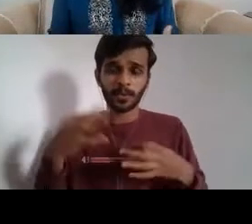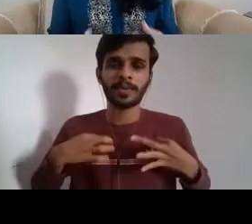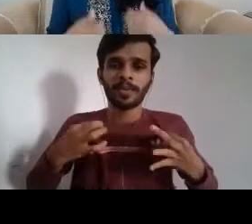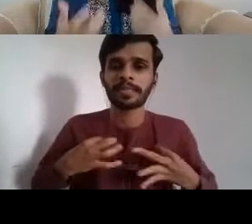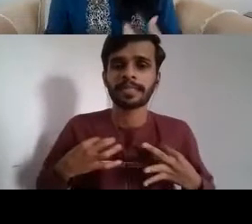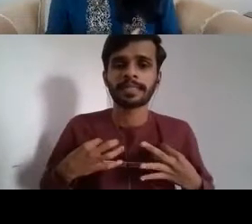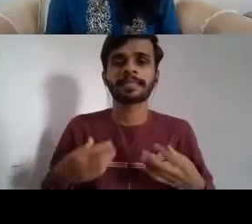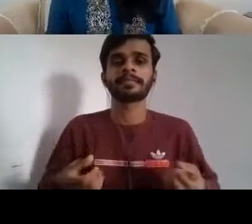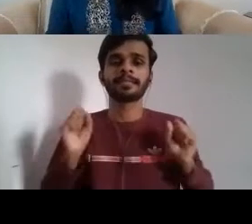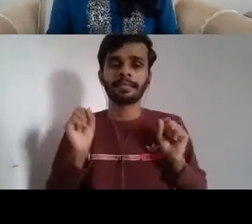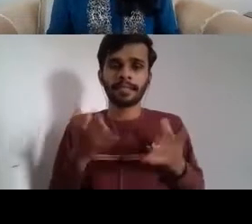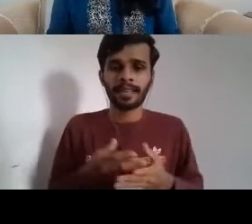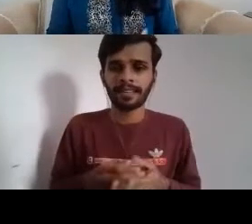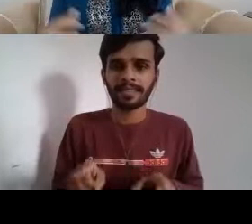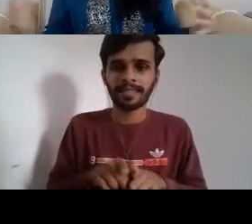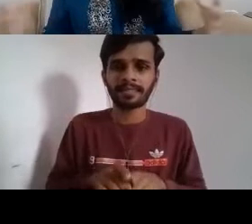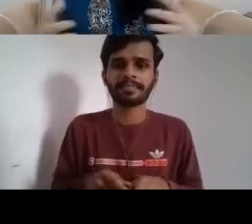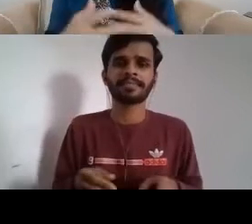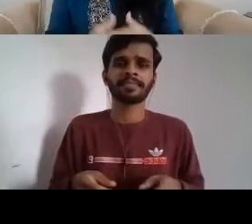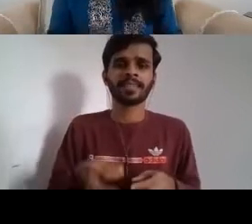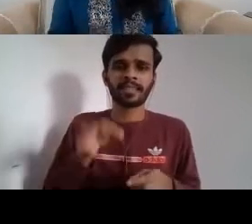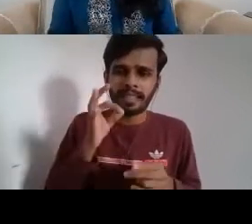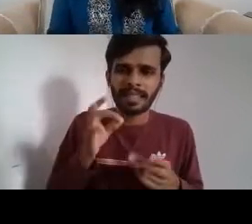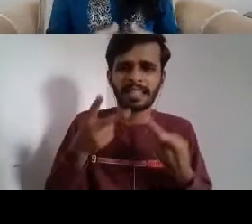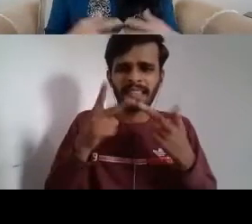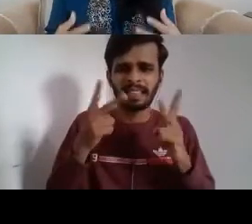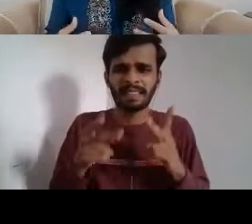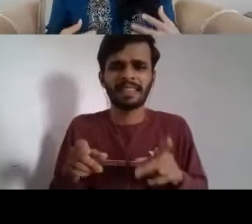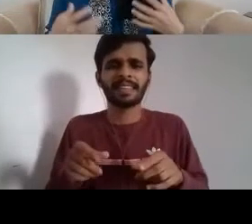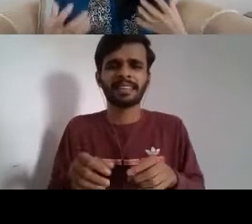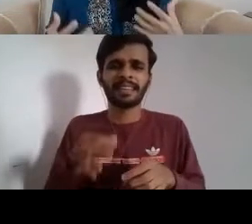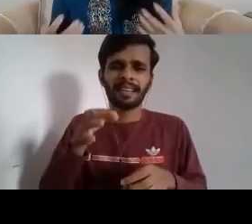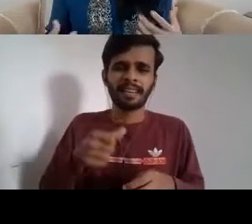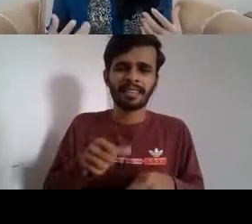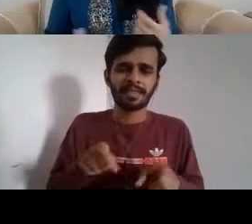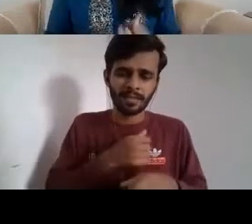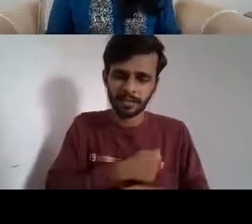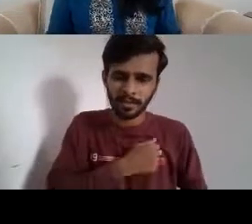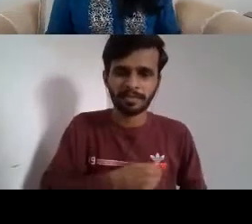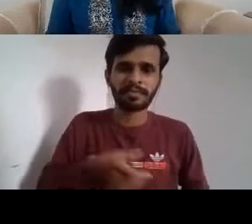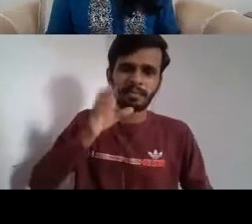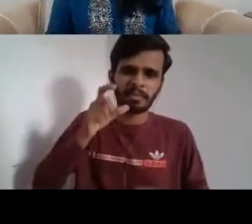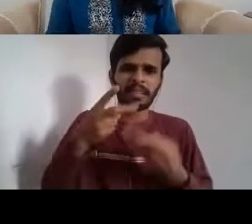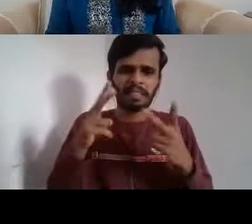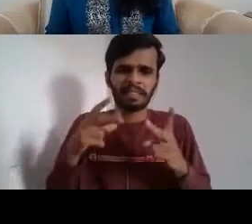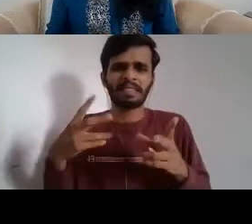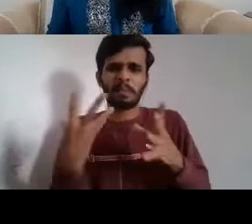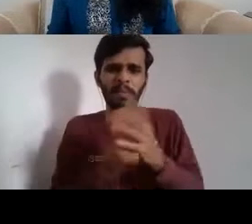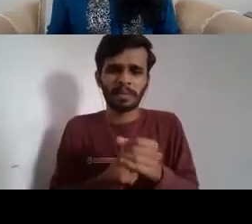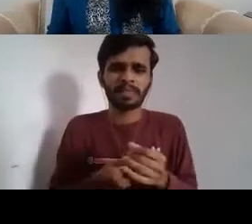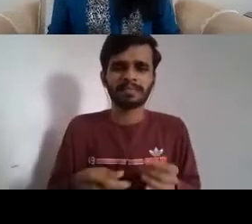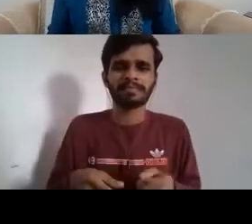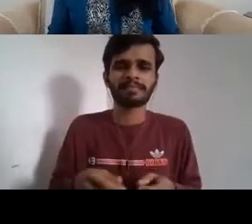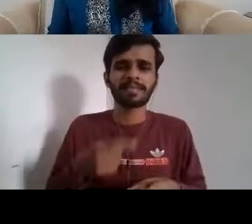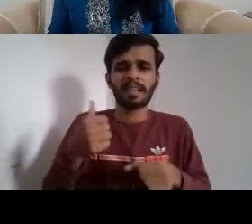with psychedelic drugs, they lived communally, and developed a vibrant music scene.